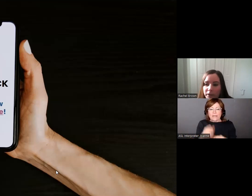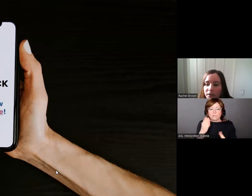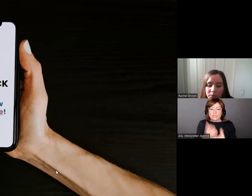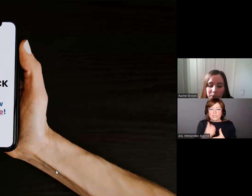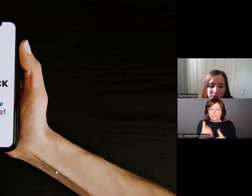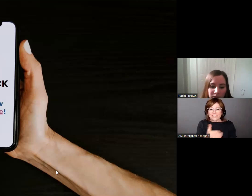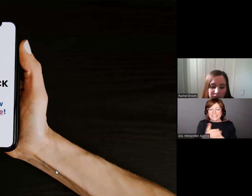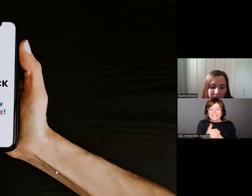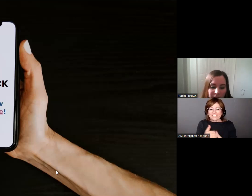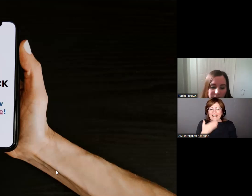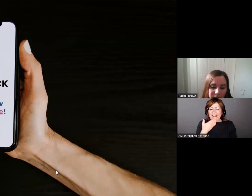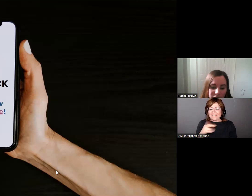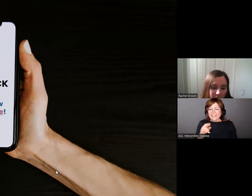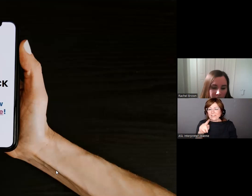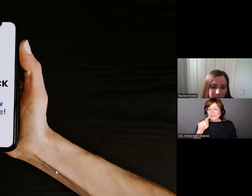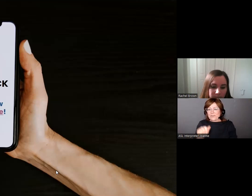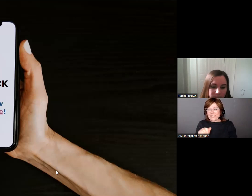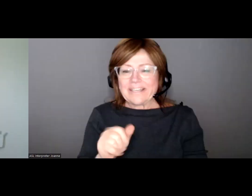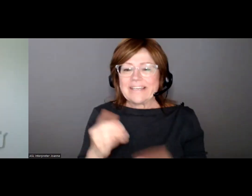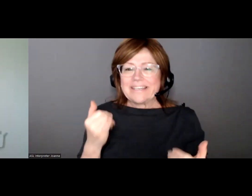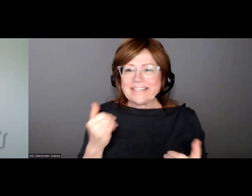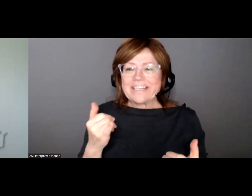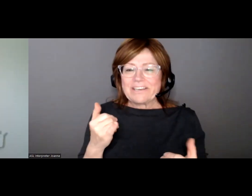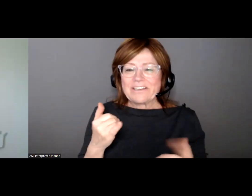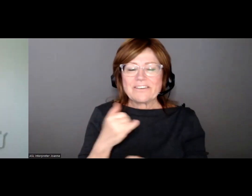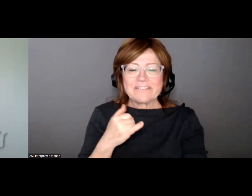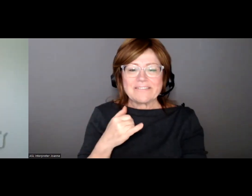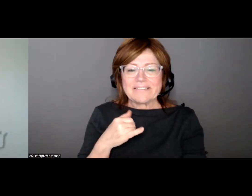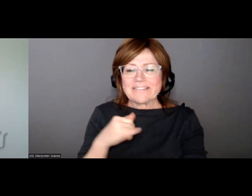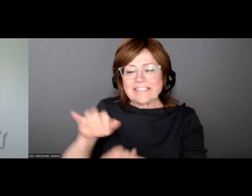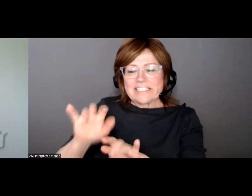you, Rita, for posting that. Now it's in the chat.